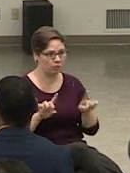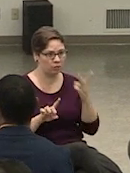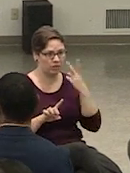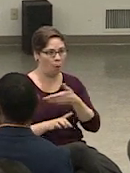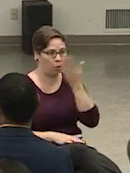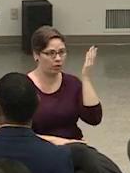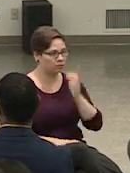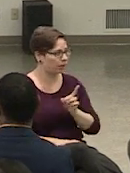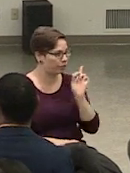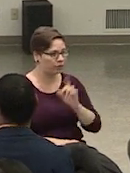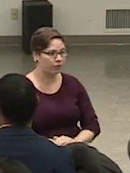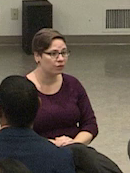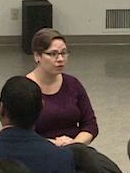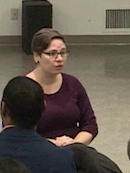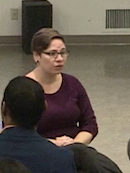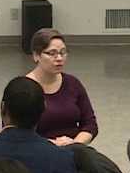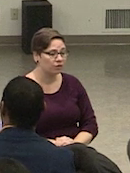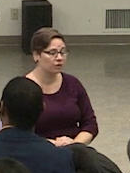this.